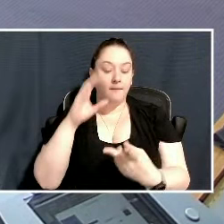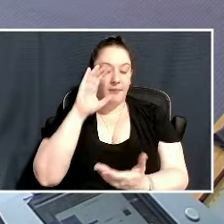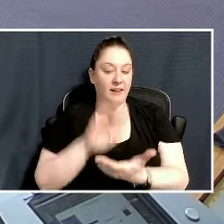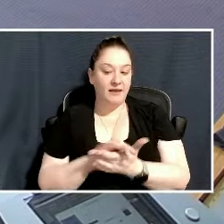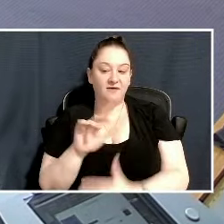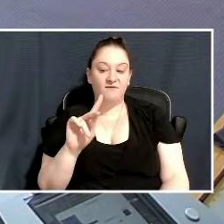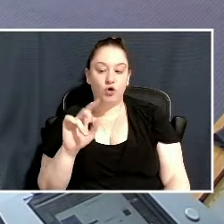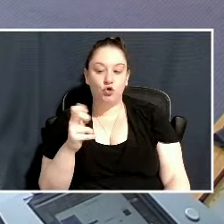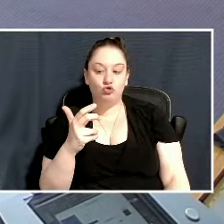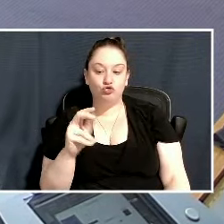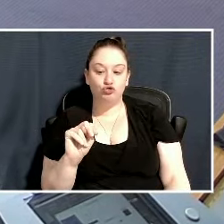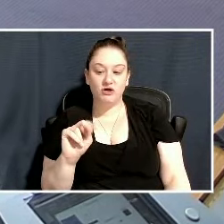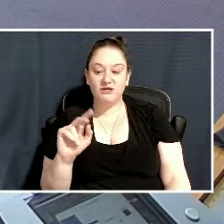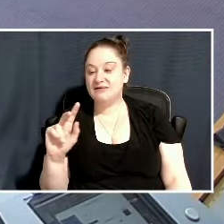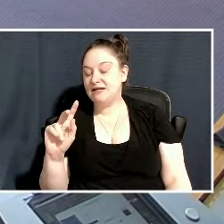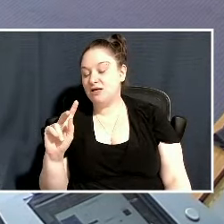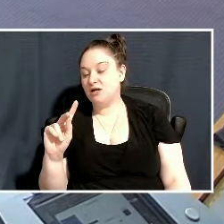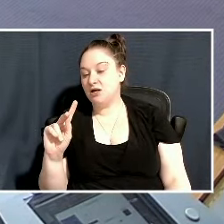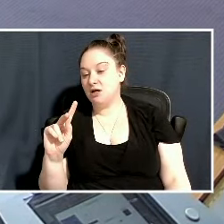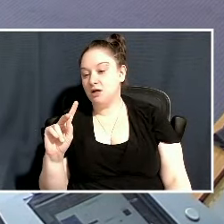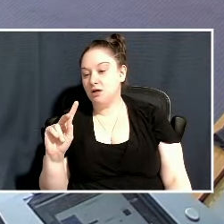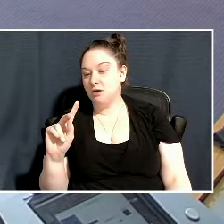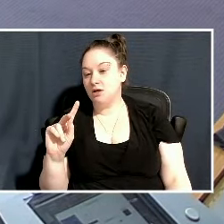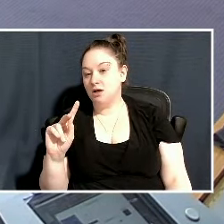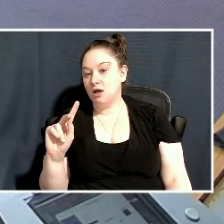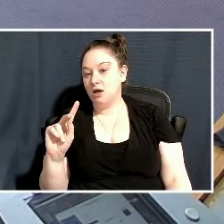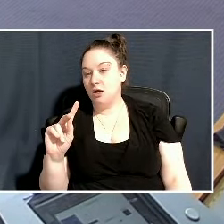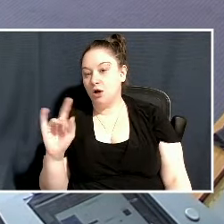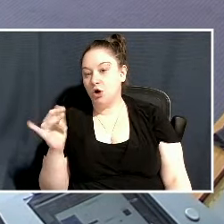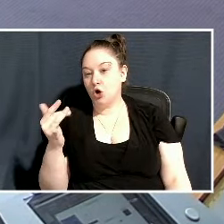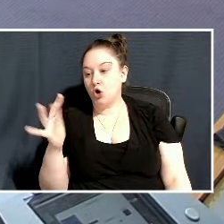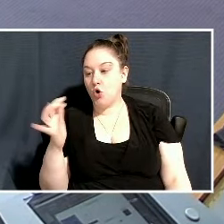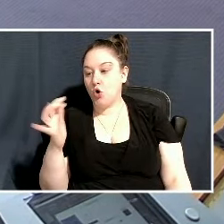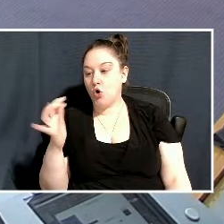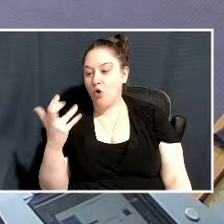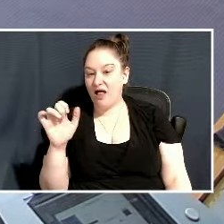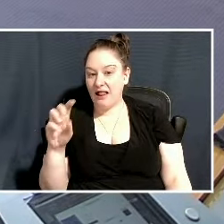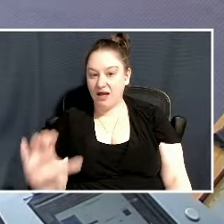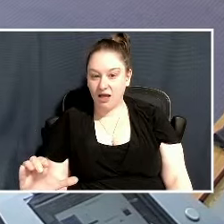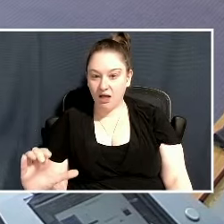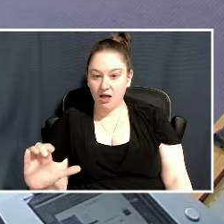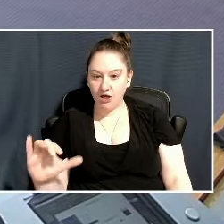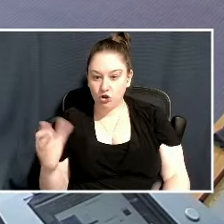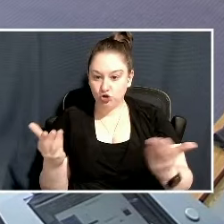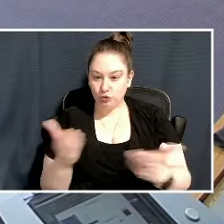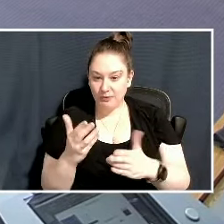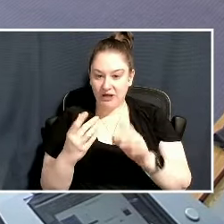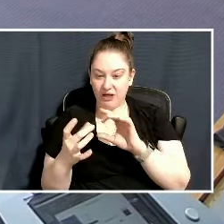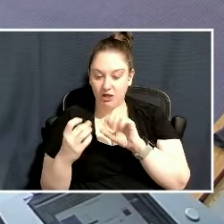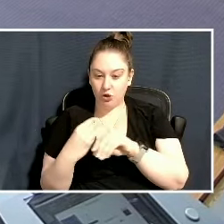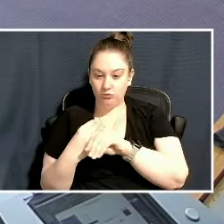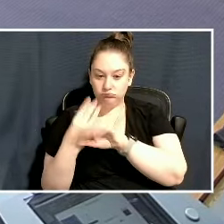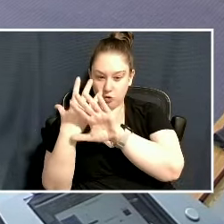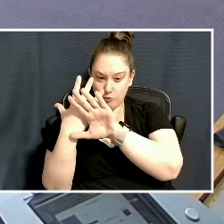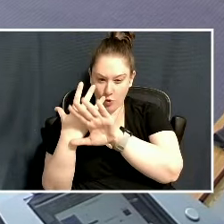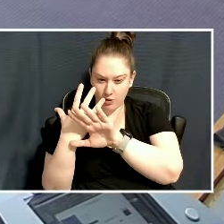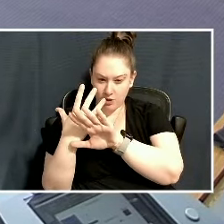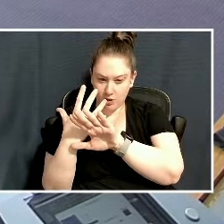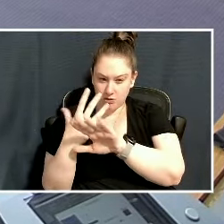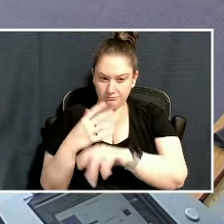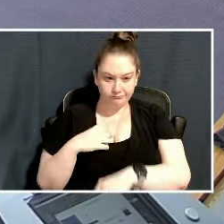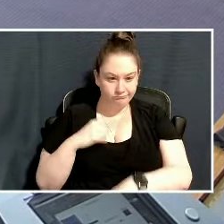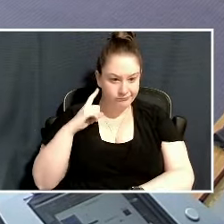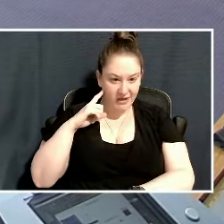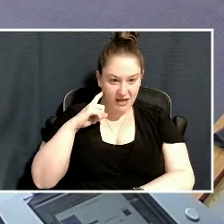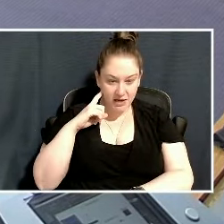Kovalik on attending remotely? Okay.